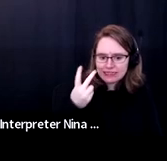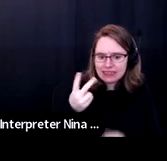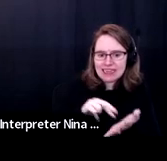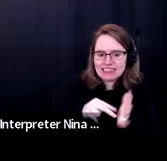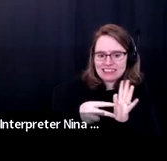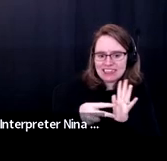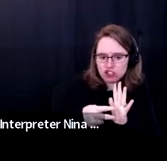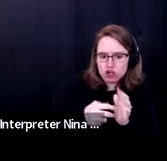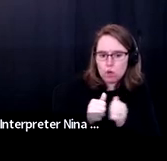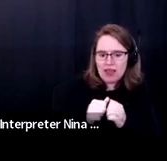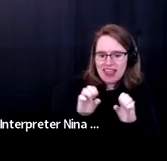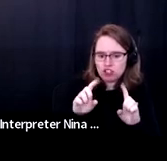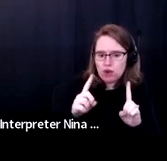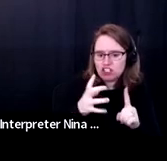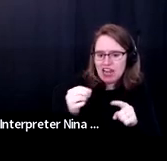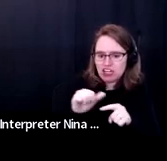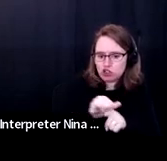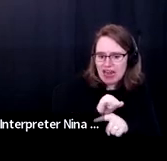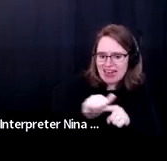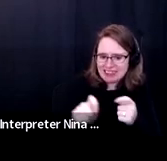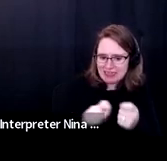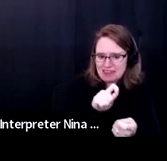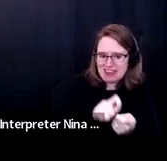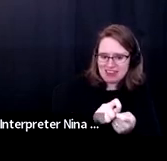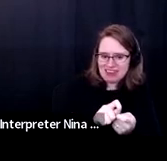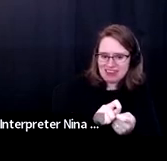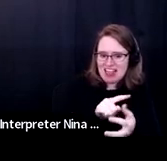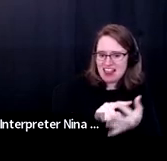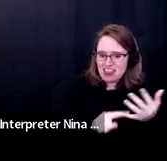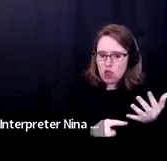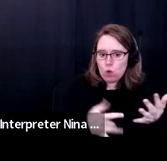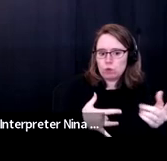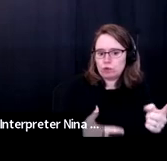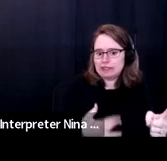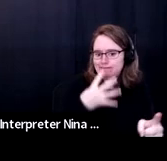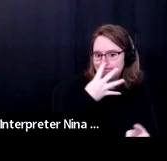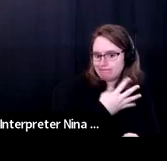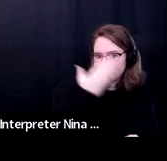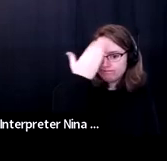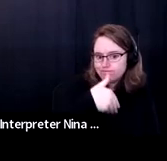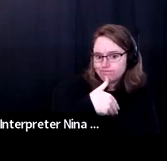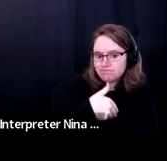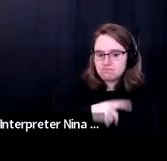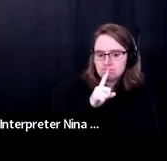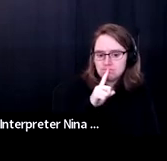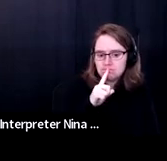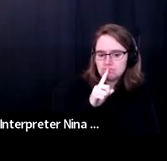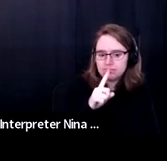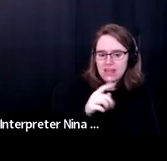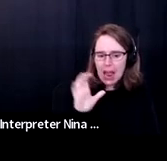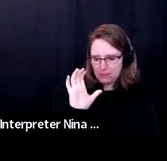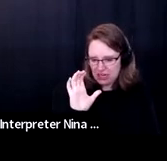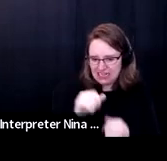intentional with education and training, specifically those left on the bench. I suppose that's not young people. I'm looking for